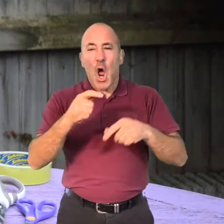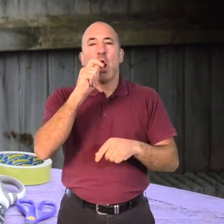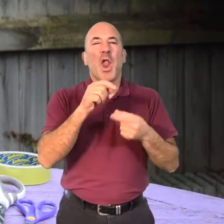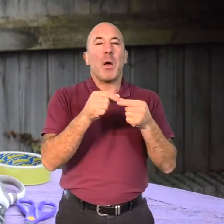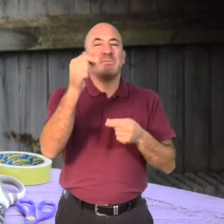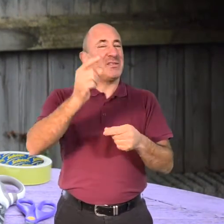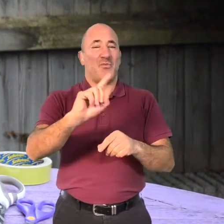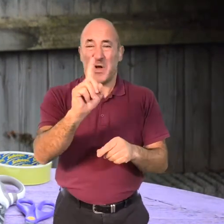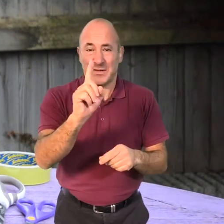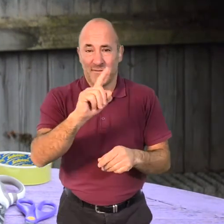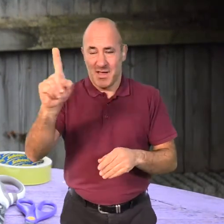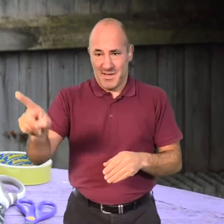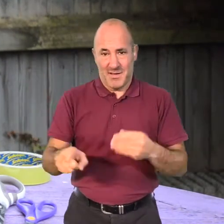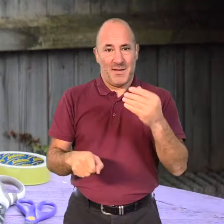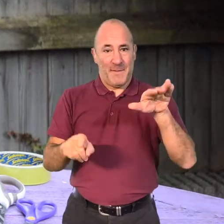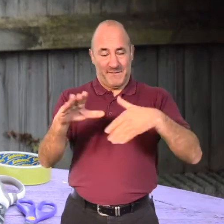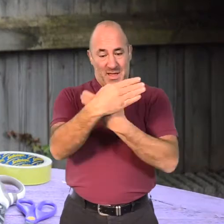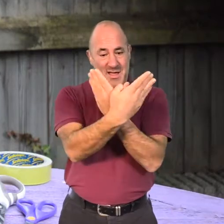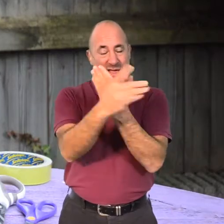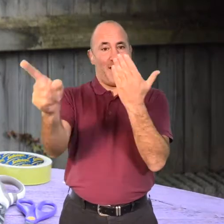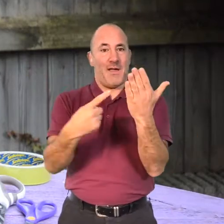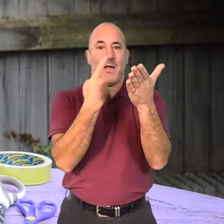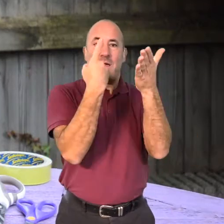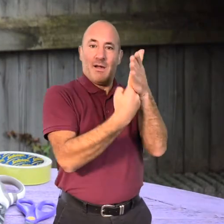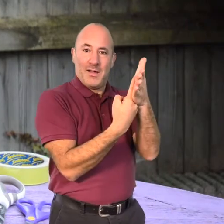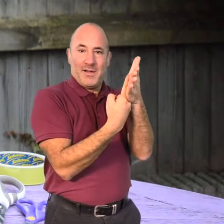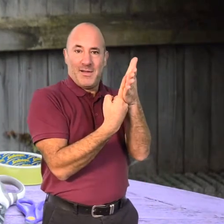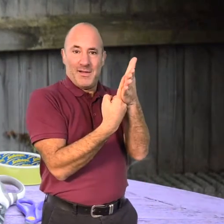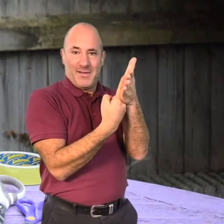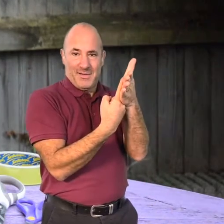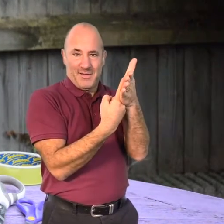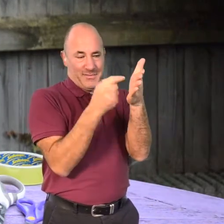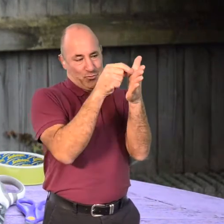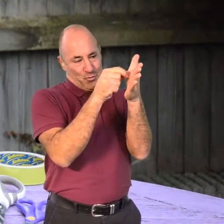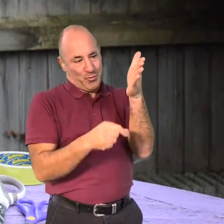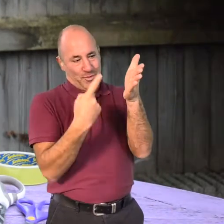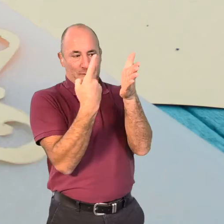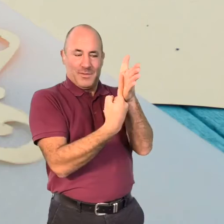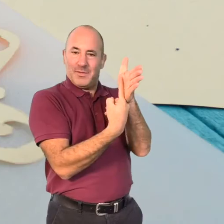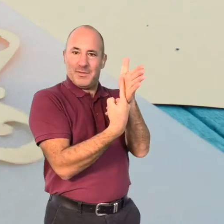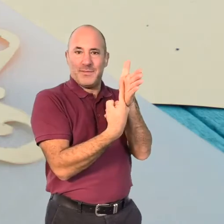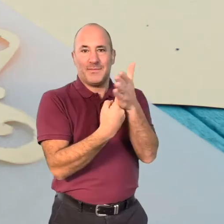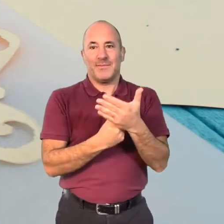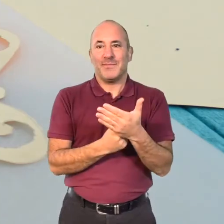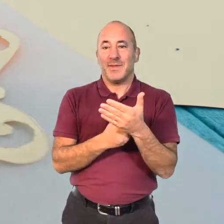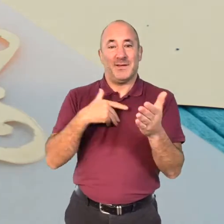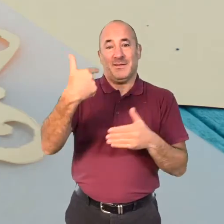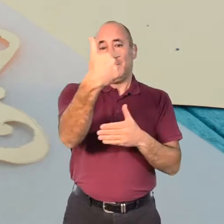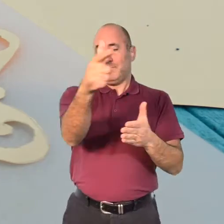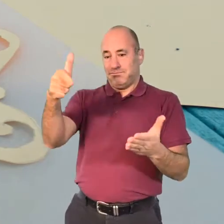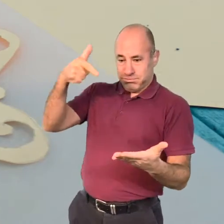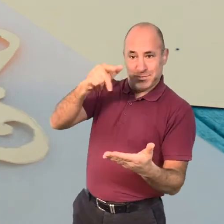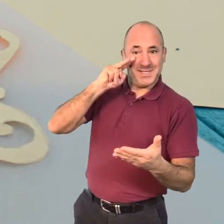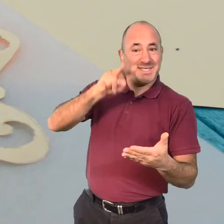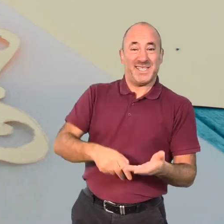or lollipop stick and place it on top of your butterfly in the centre, running down the centre of its body. We've gone to a